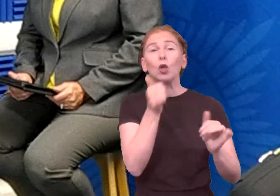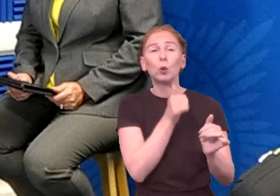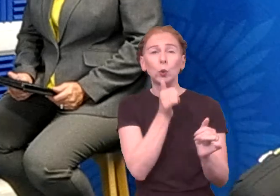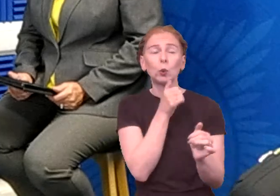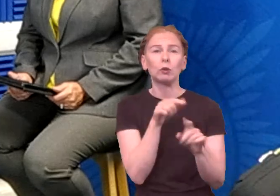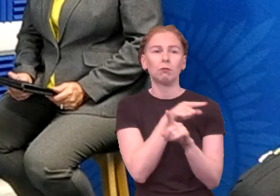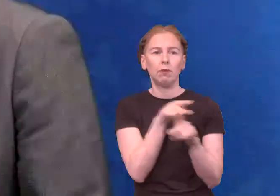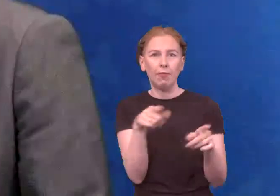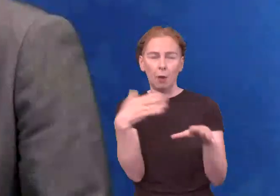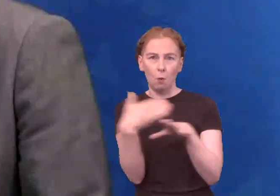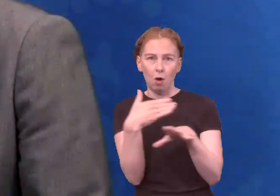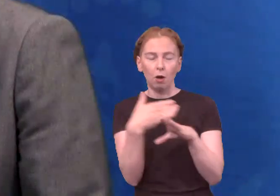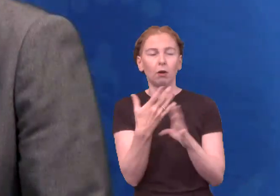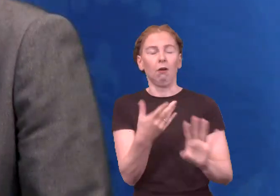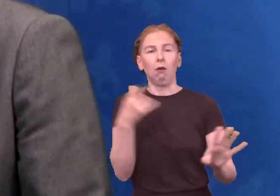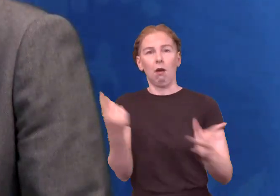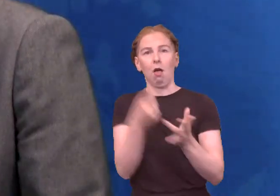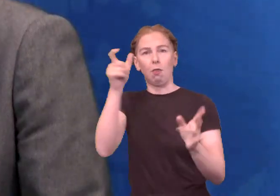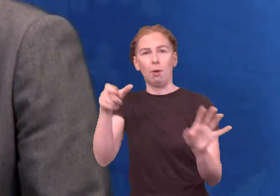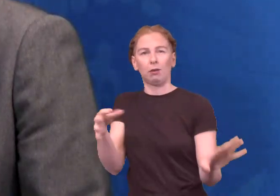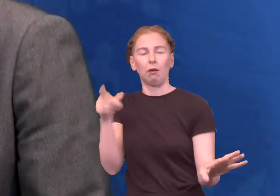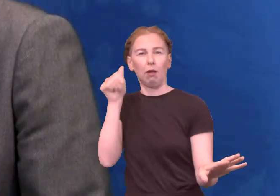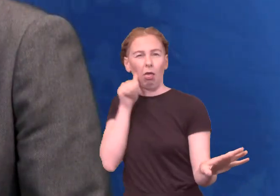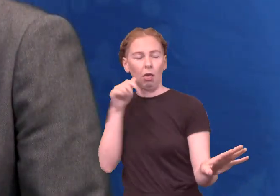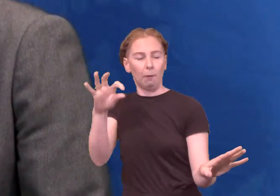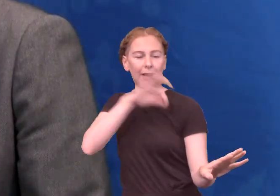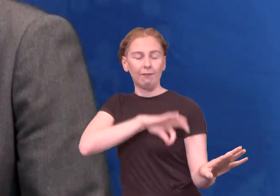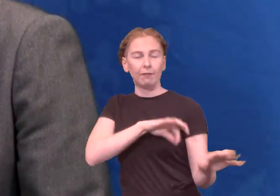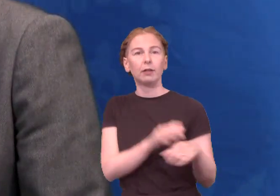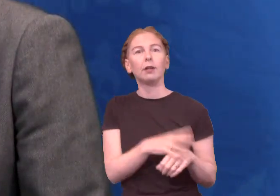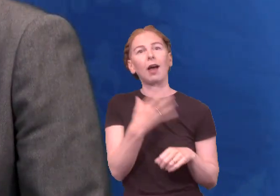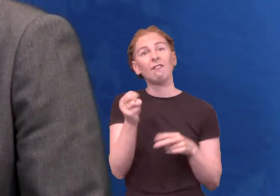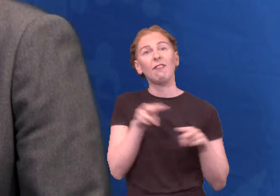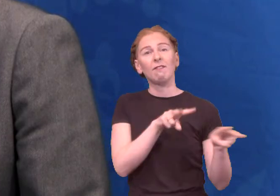that highlights a few examples of what this could look like.